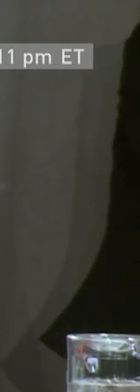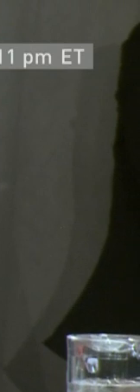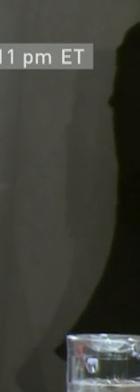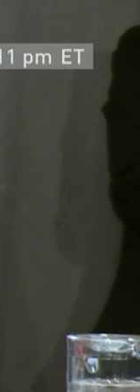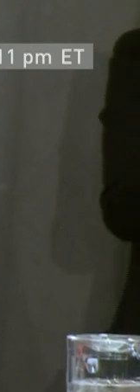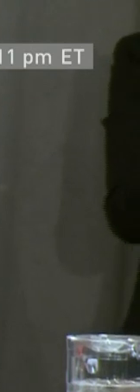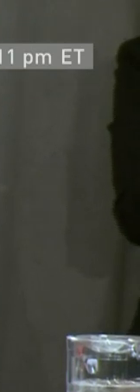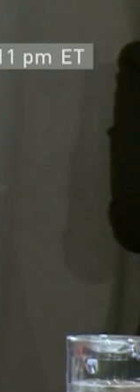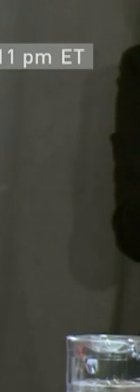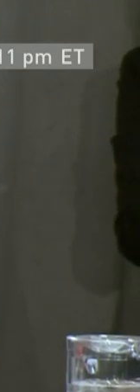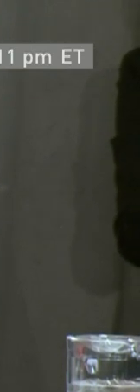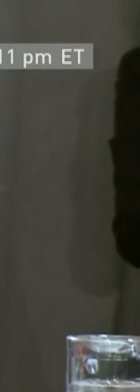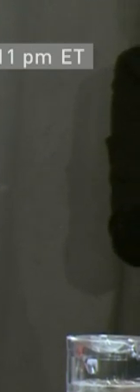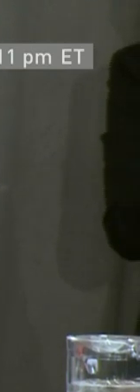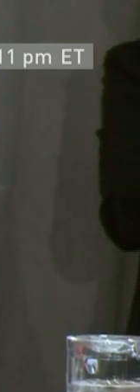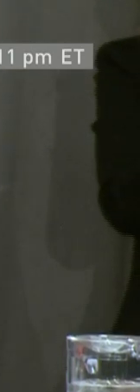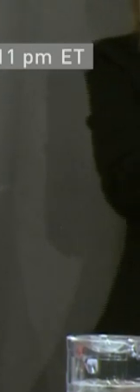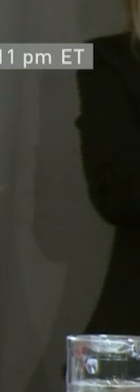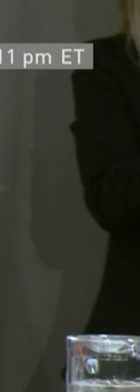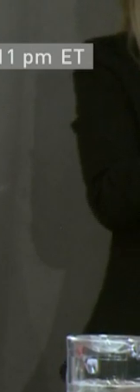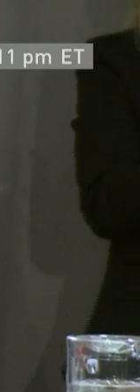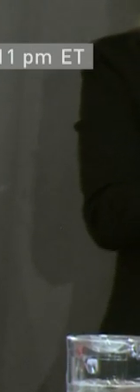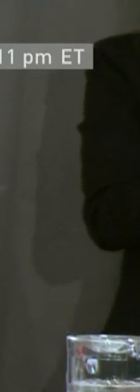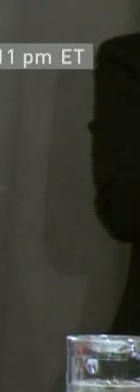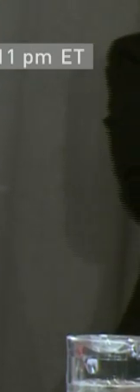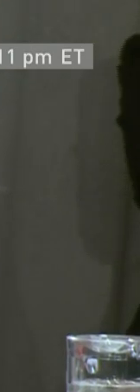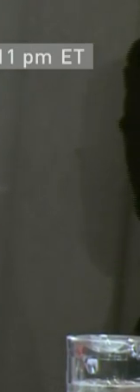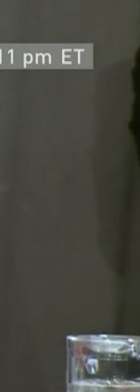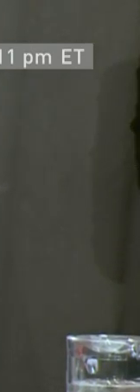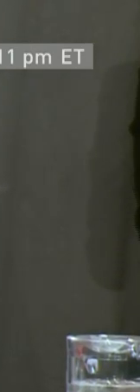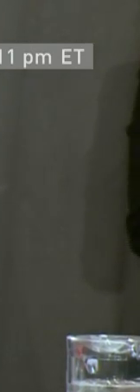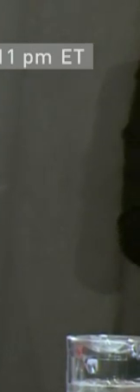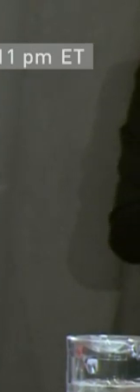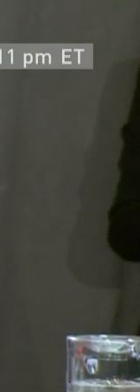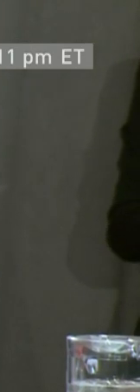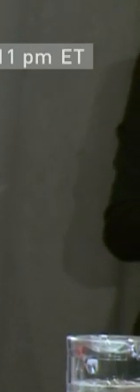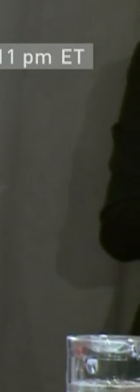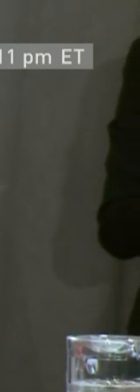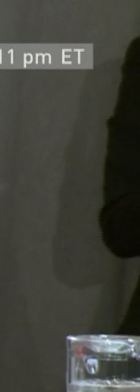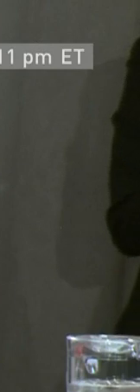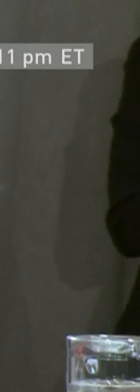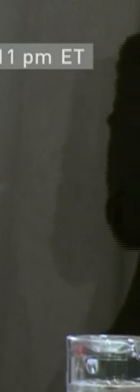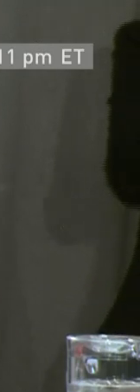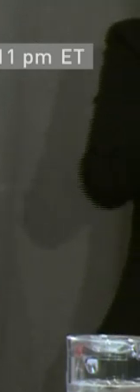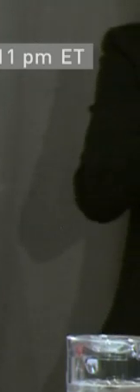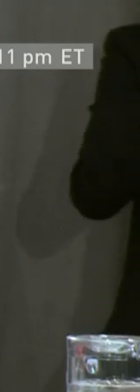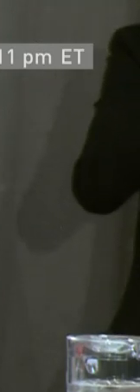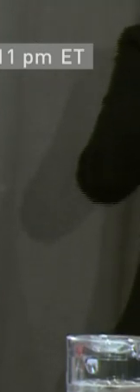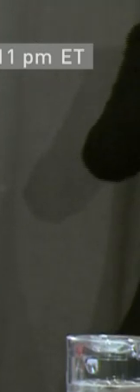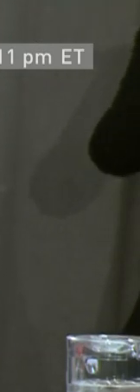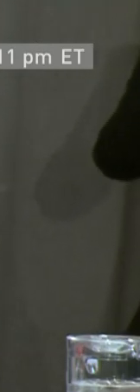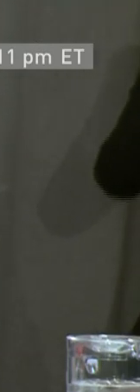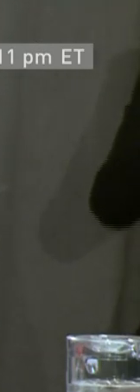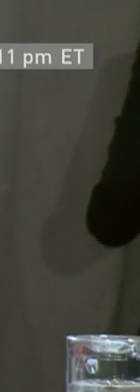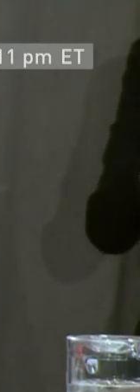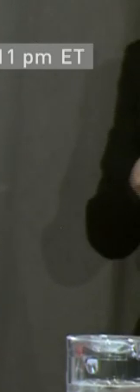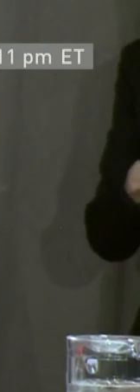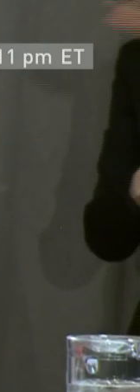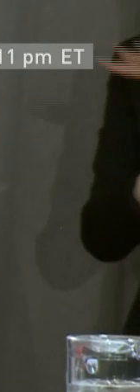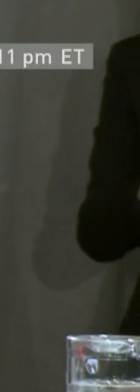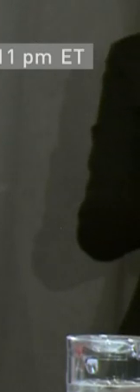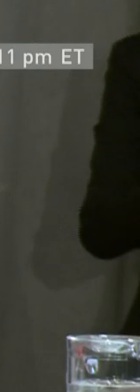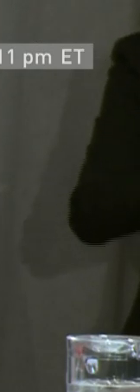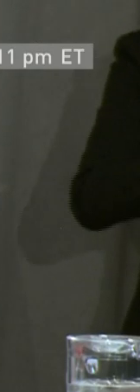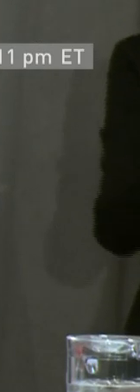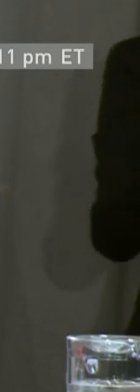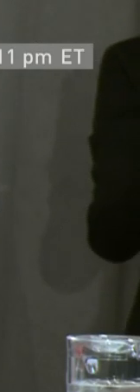just intended to help markets discover prices more readily. When the bond market is dysfunctional, people can't, they